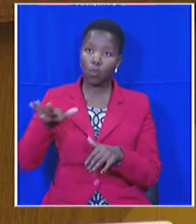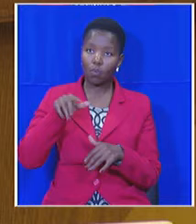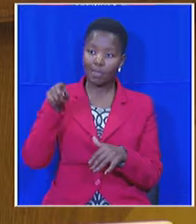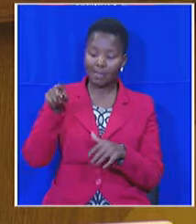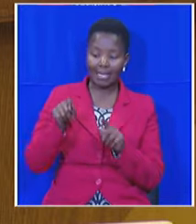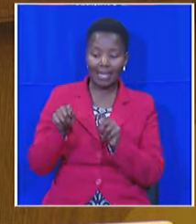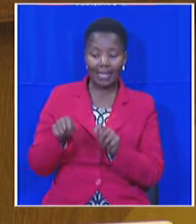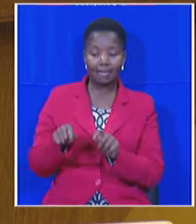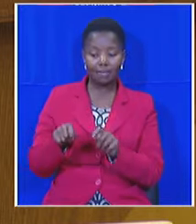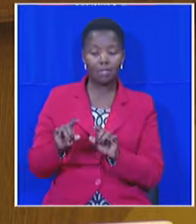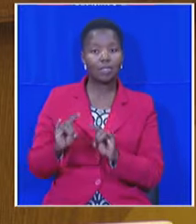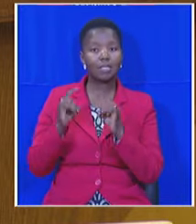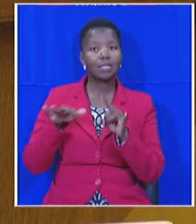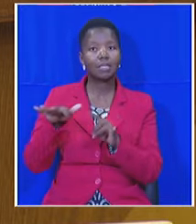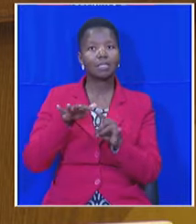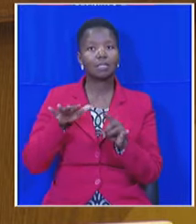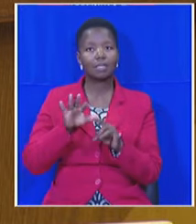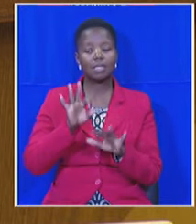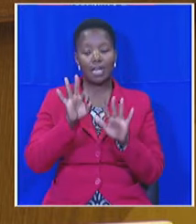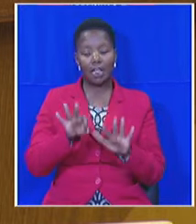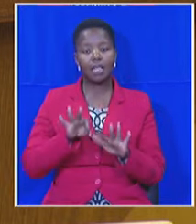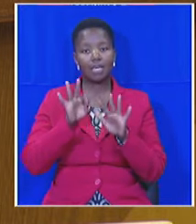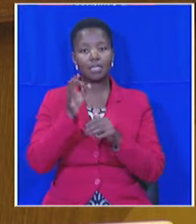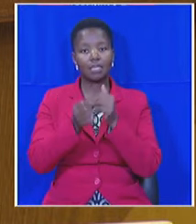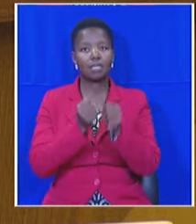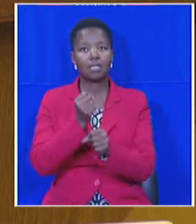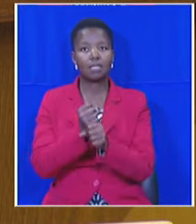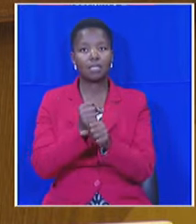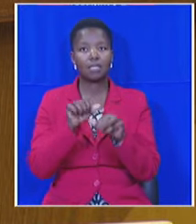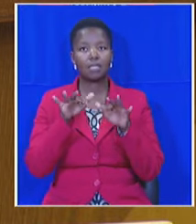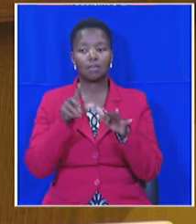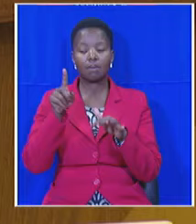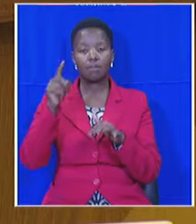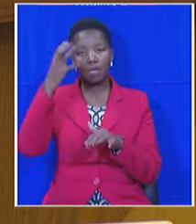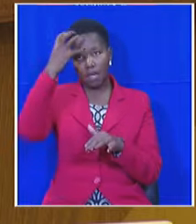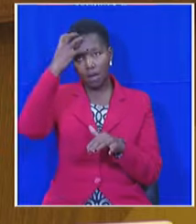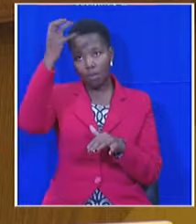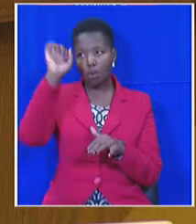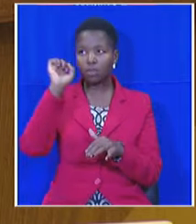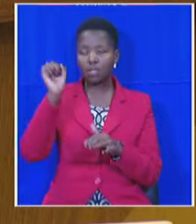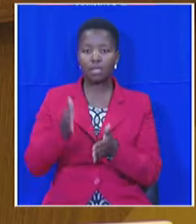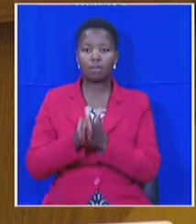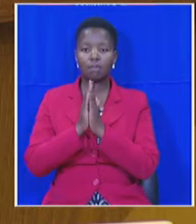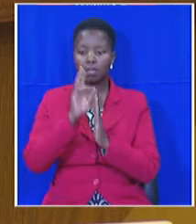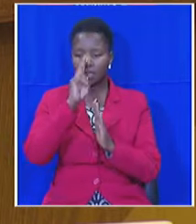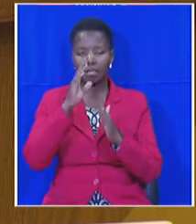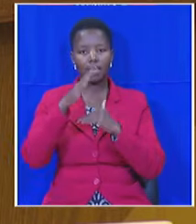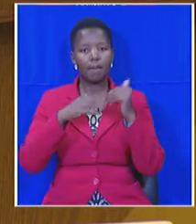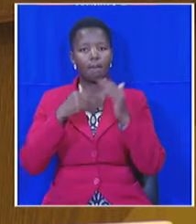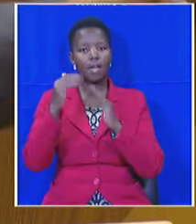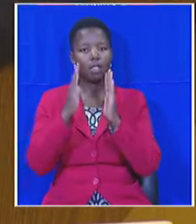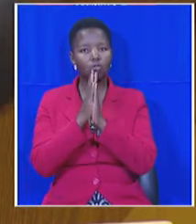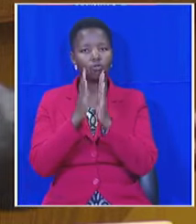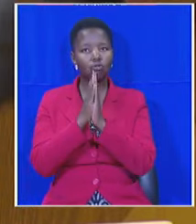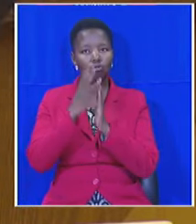Town. For 13 years, the people of Table, the Muslim community, have been calling for a mosque. For 13 years,